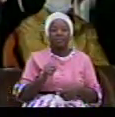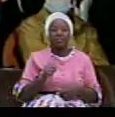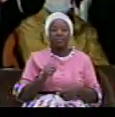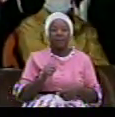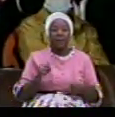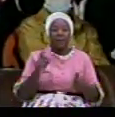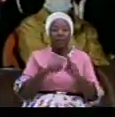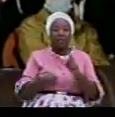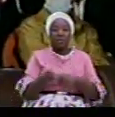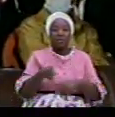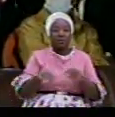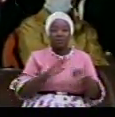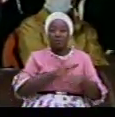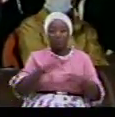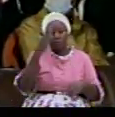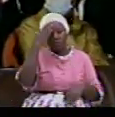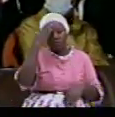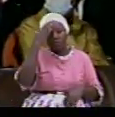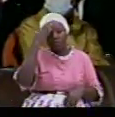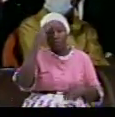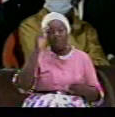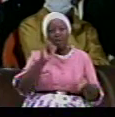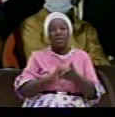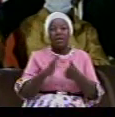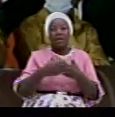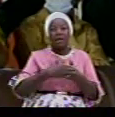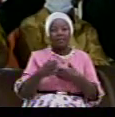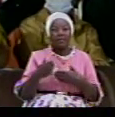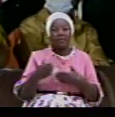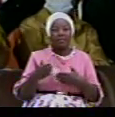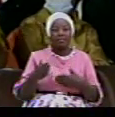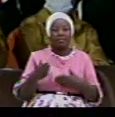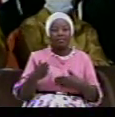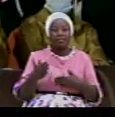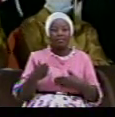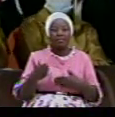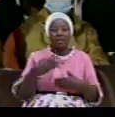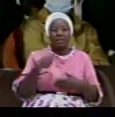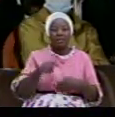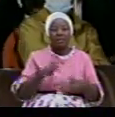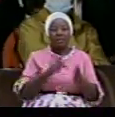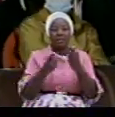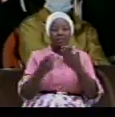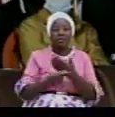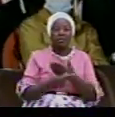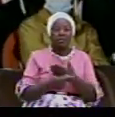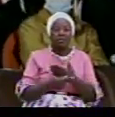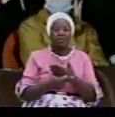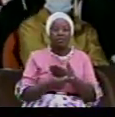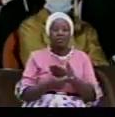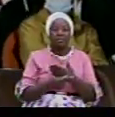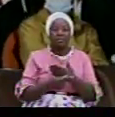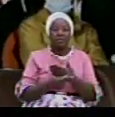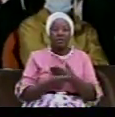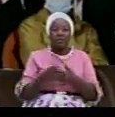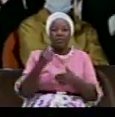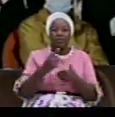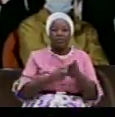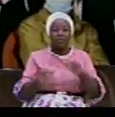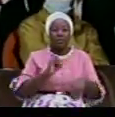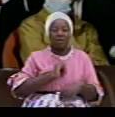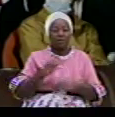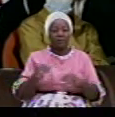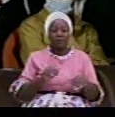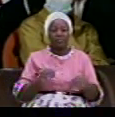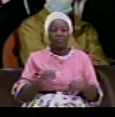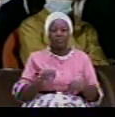know, after the crusade, what do I do?